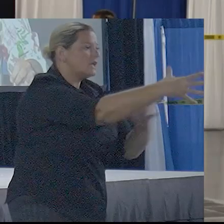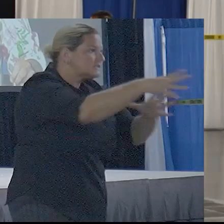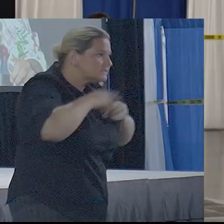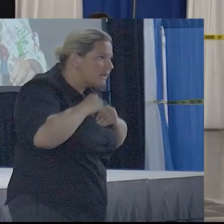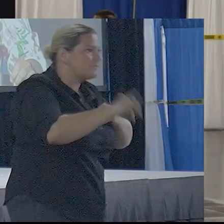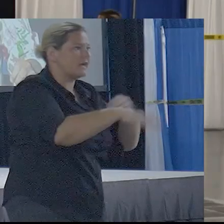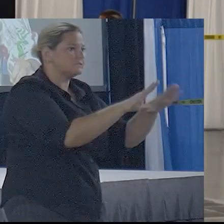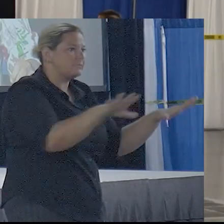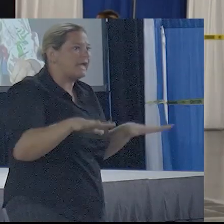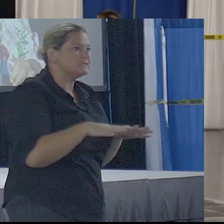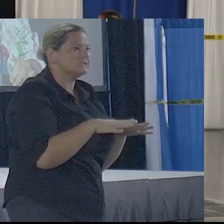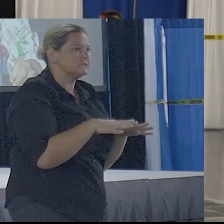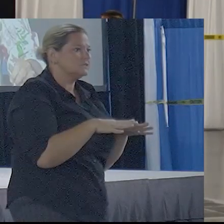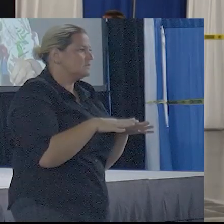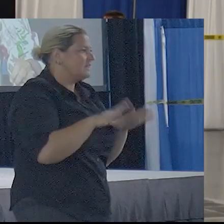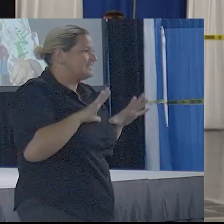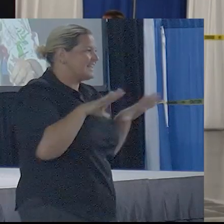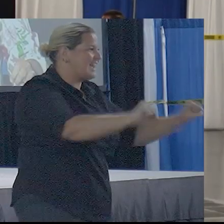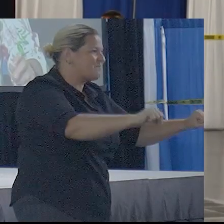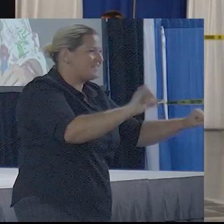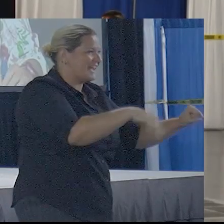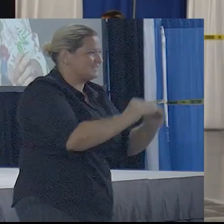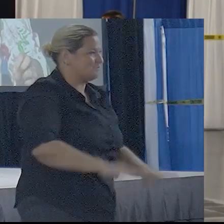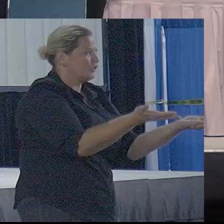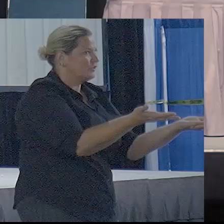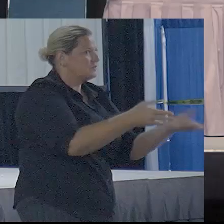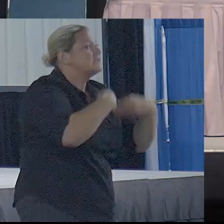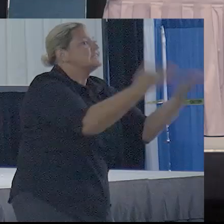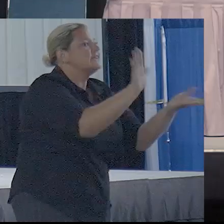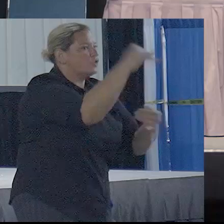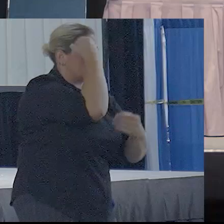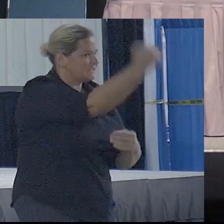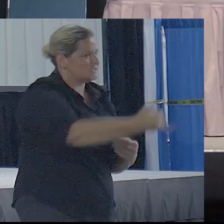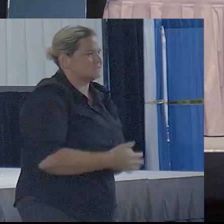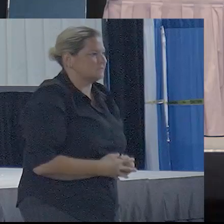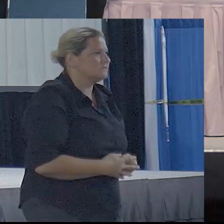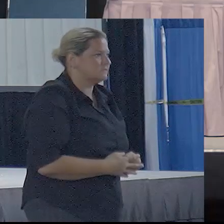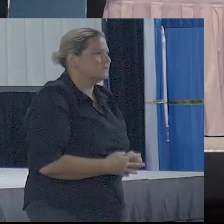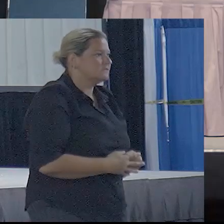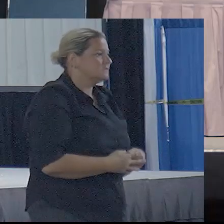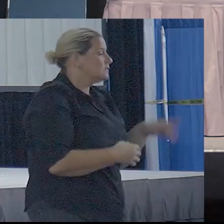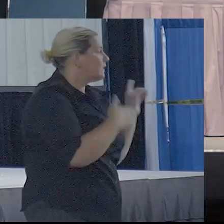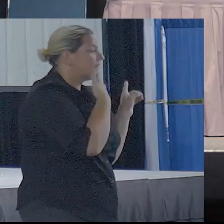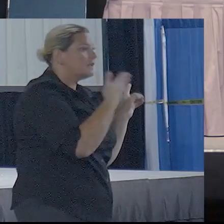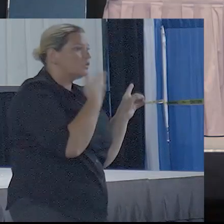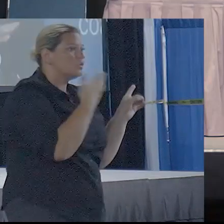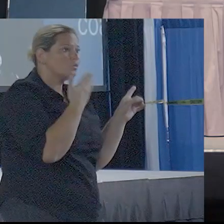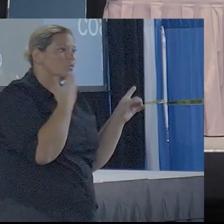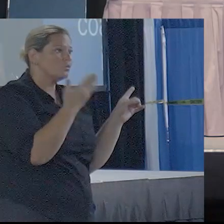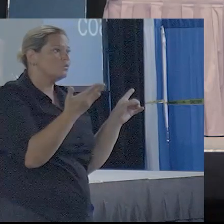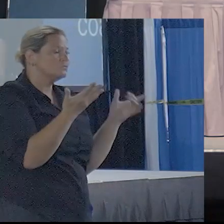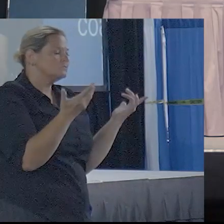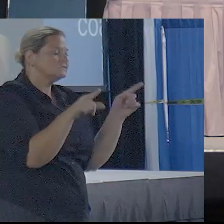space and take up that space that you've been offered. Thank you, guys. I think ditto all of that, what